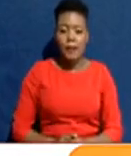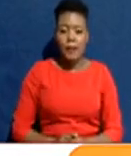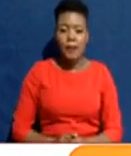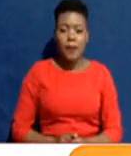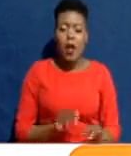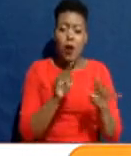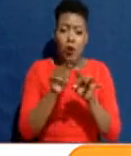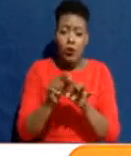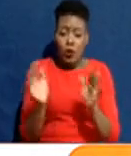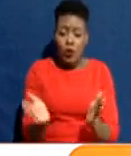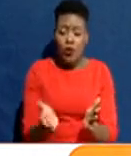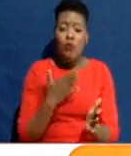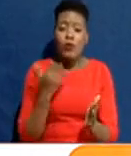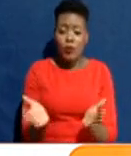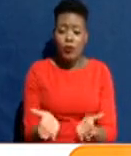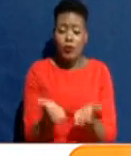Further, to improve